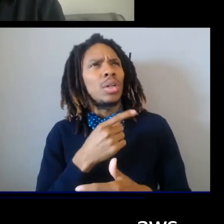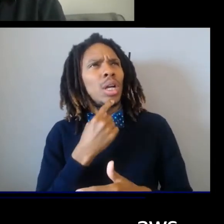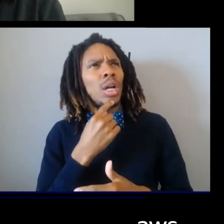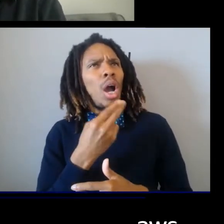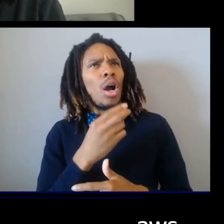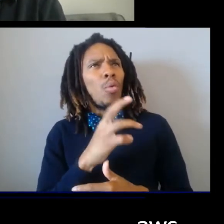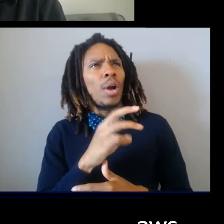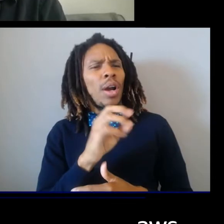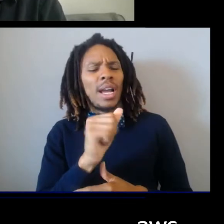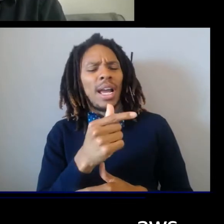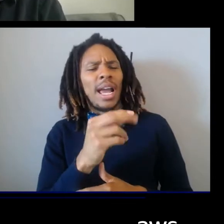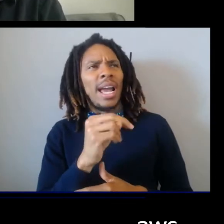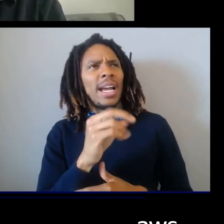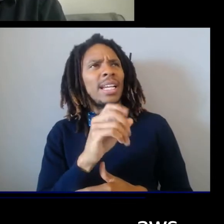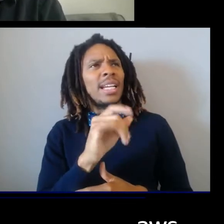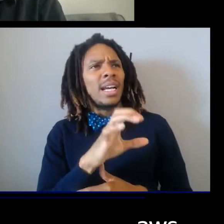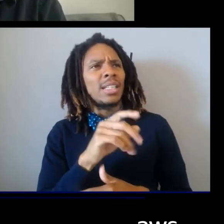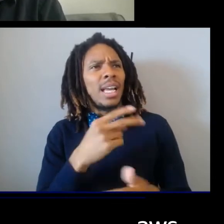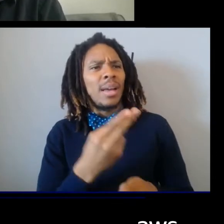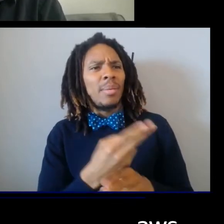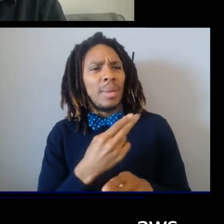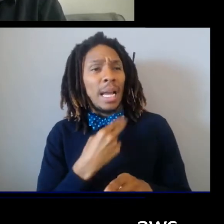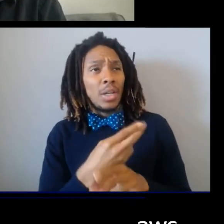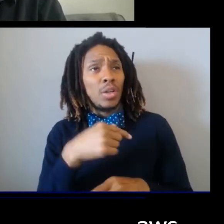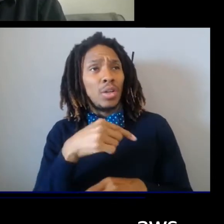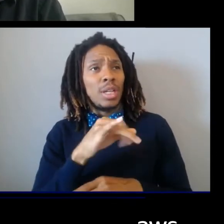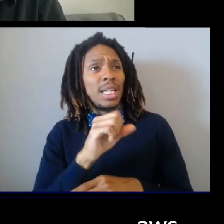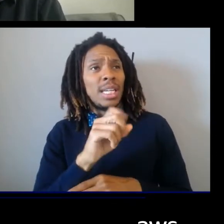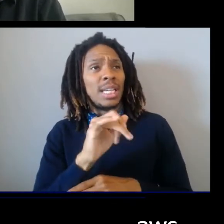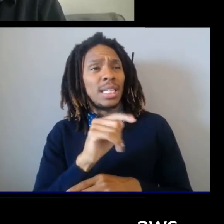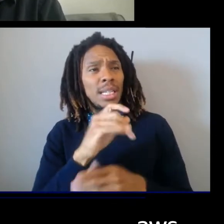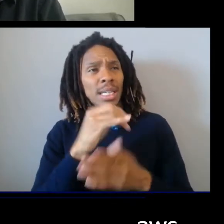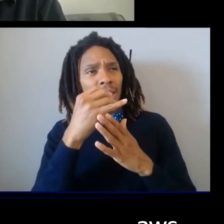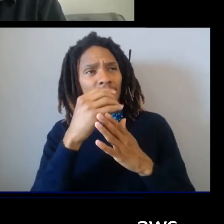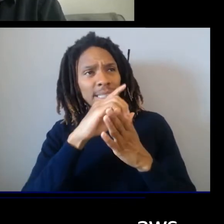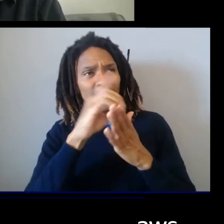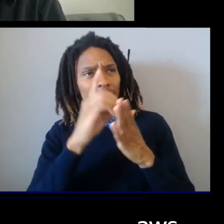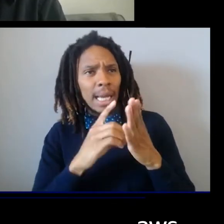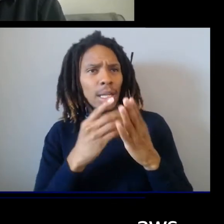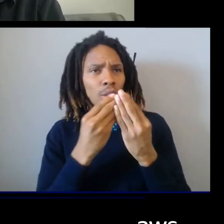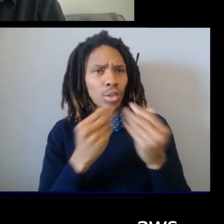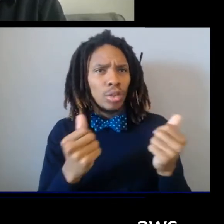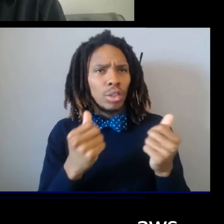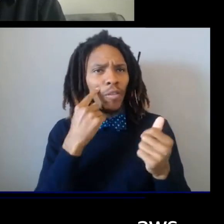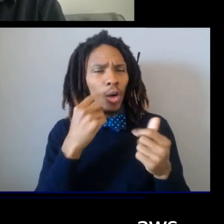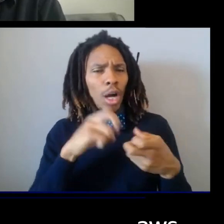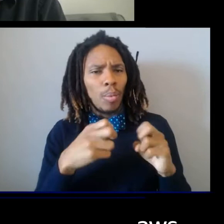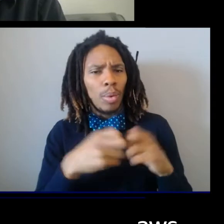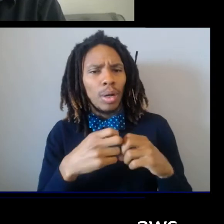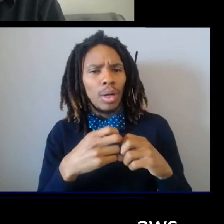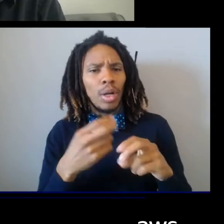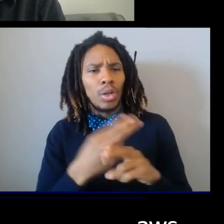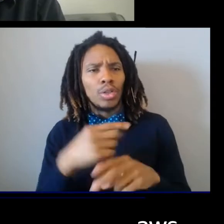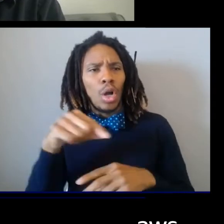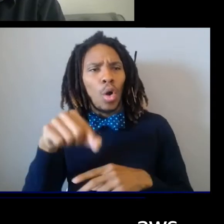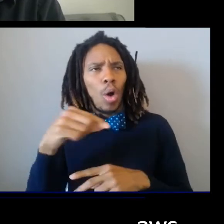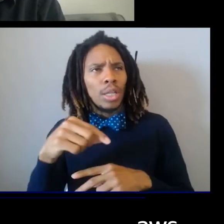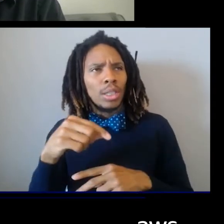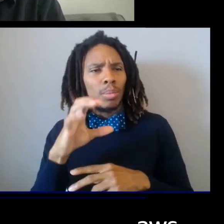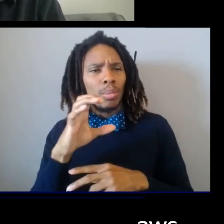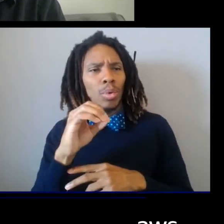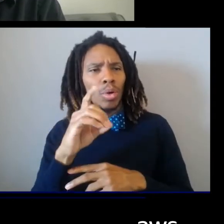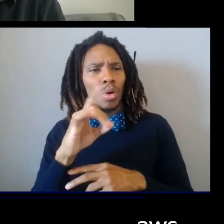That means I can use Qiskit to design a solution, to a problem using quantum coding,